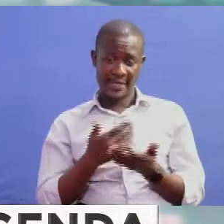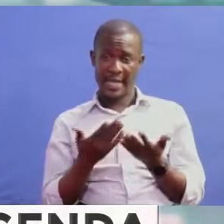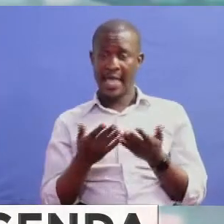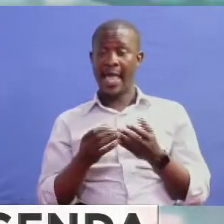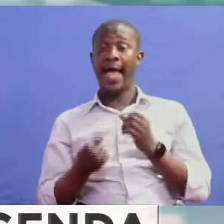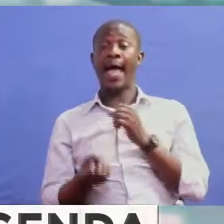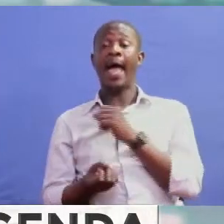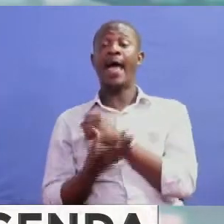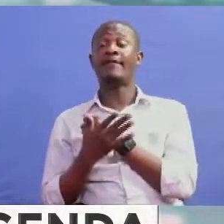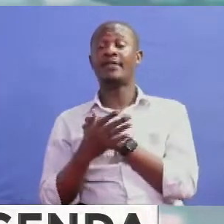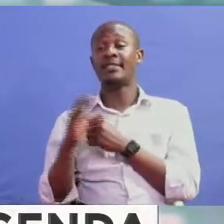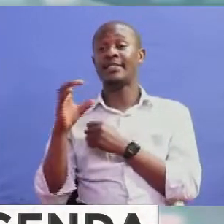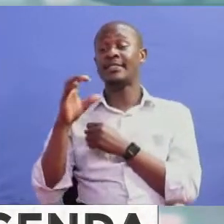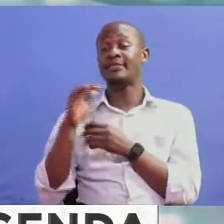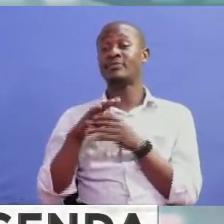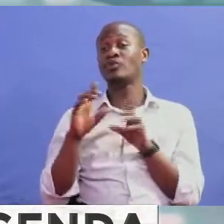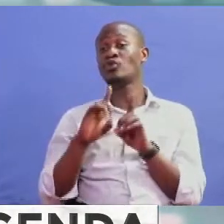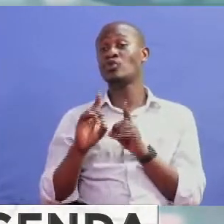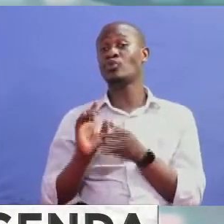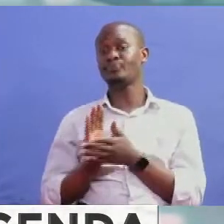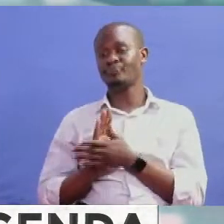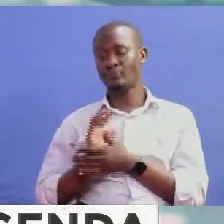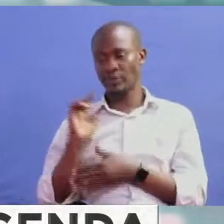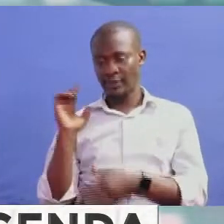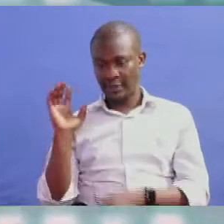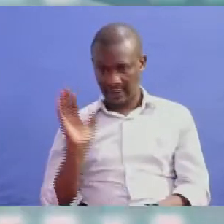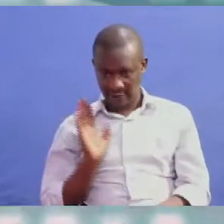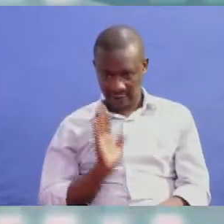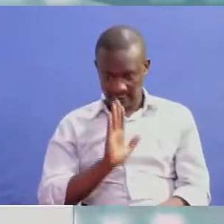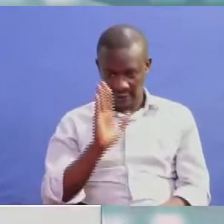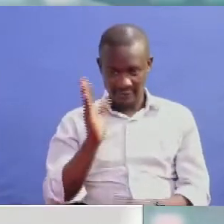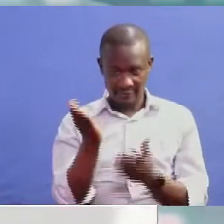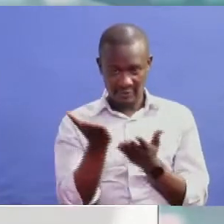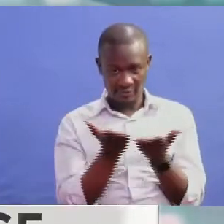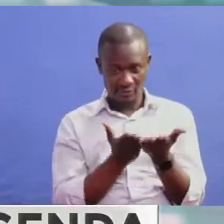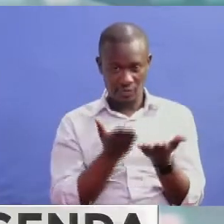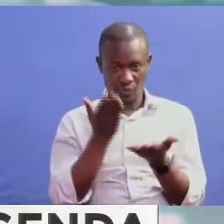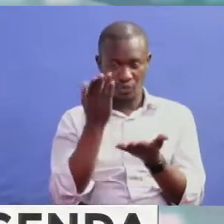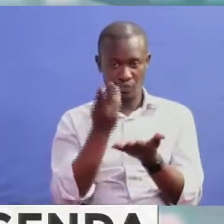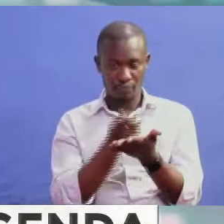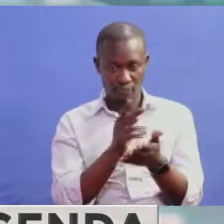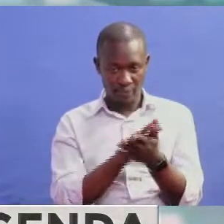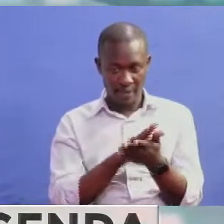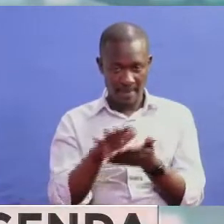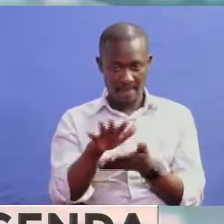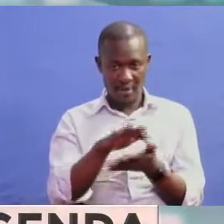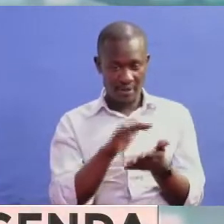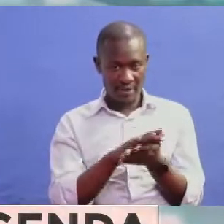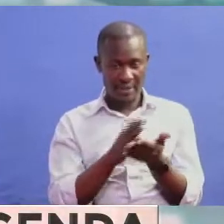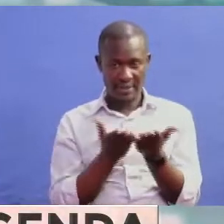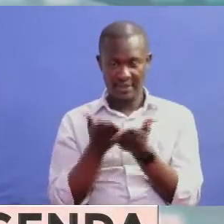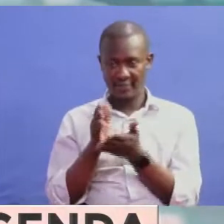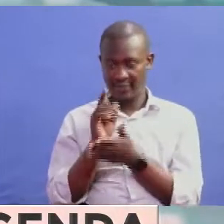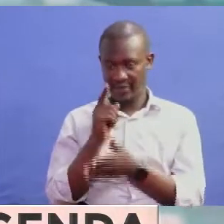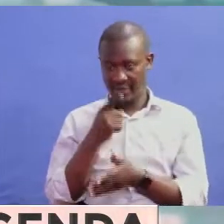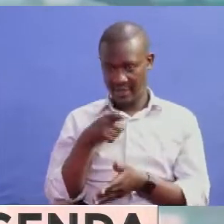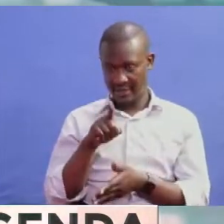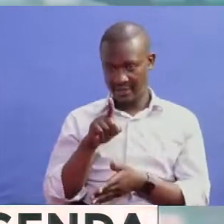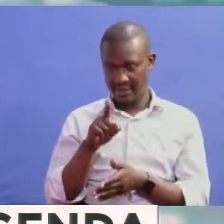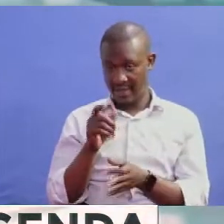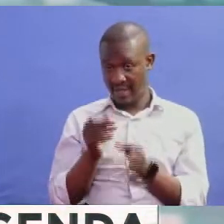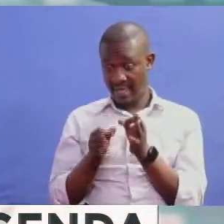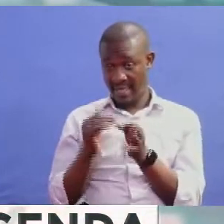that the customer do self-service. You put a platform for them and they serve themselves. In this way, if